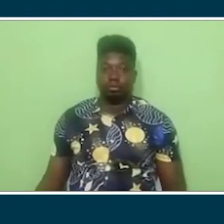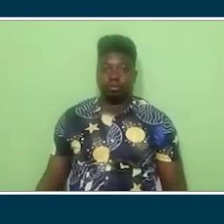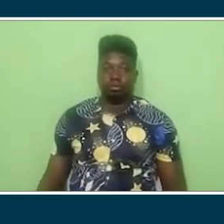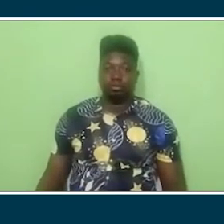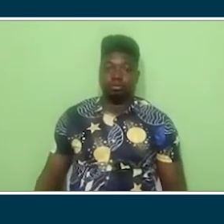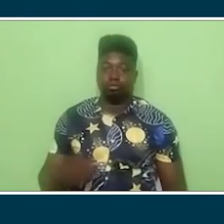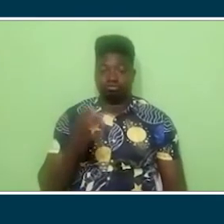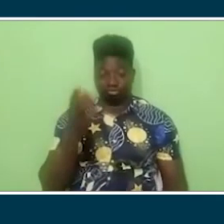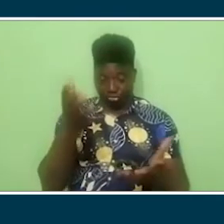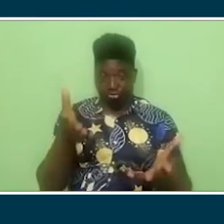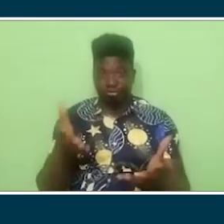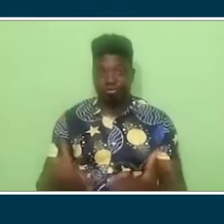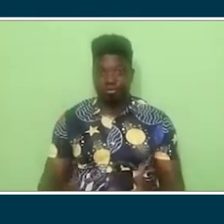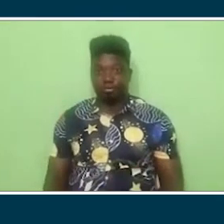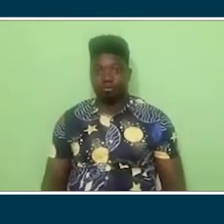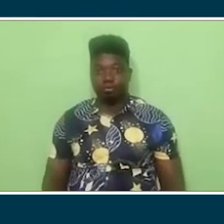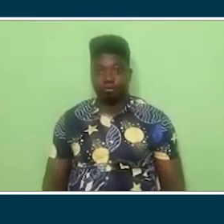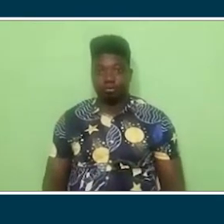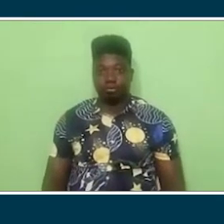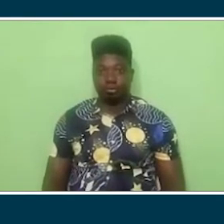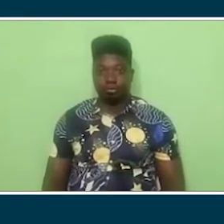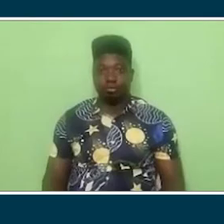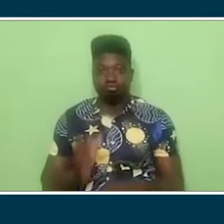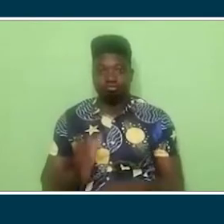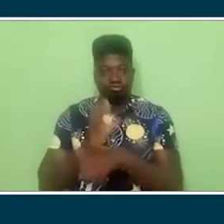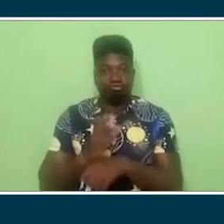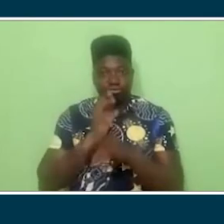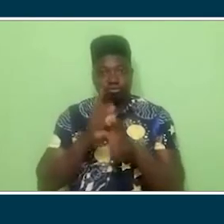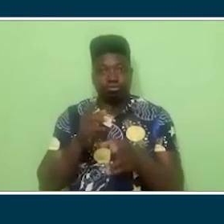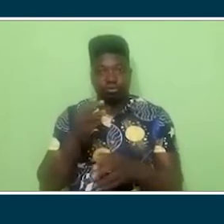Cancel culture is a result of emotional immaturity.